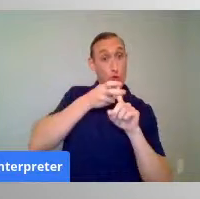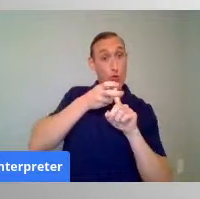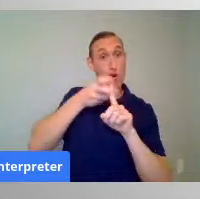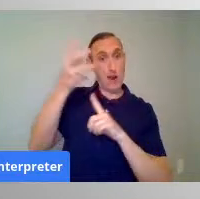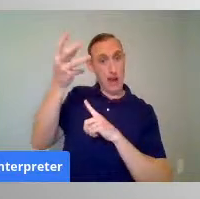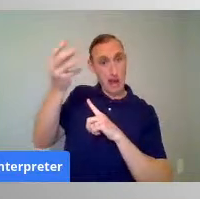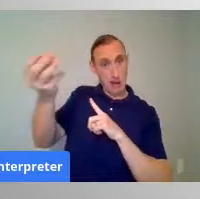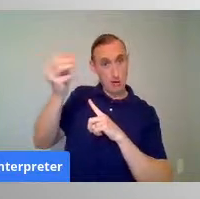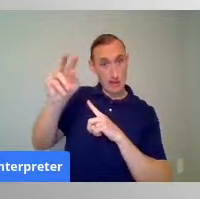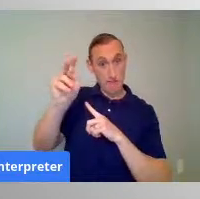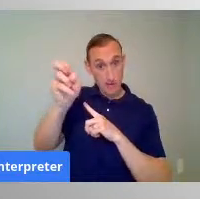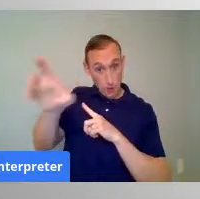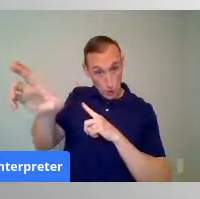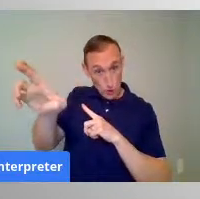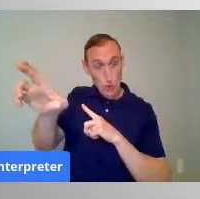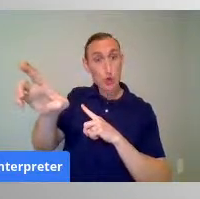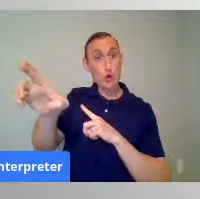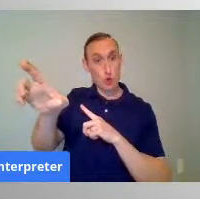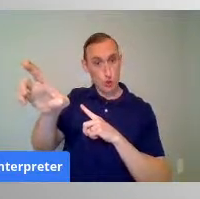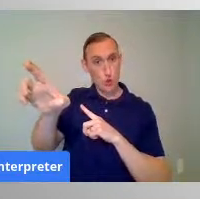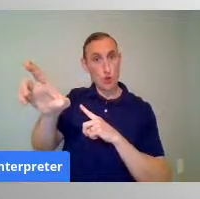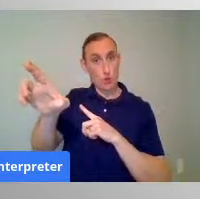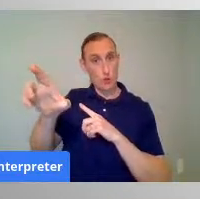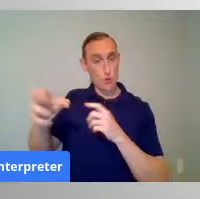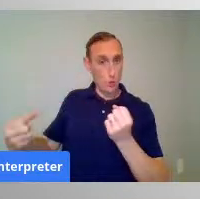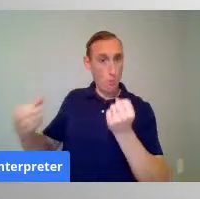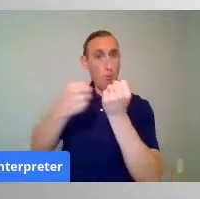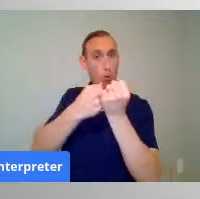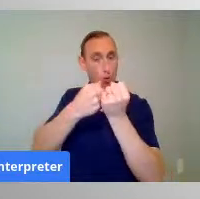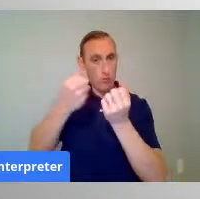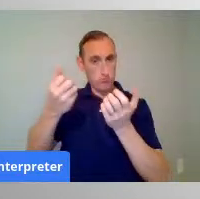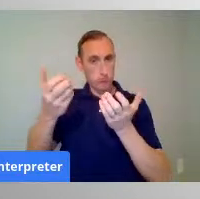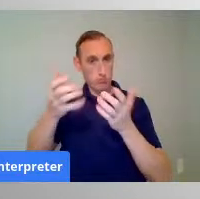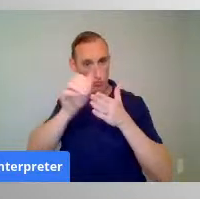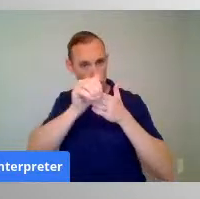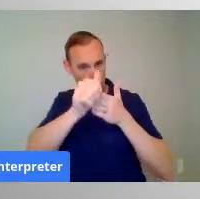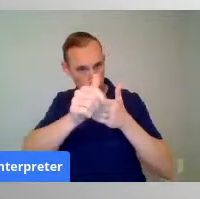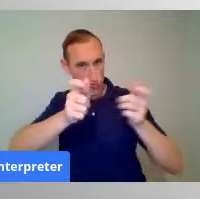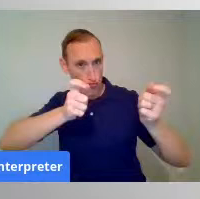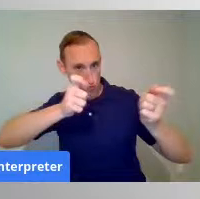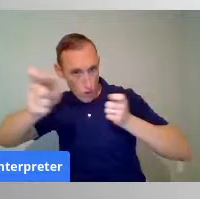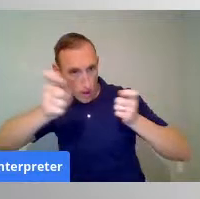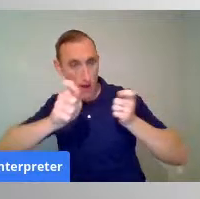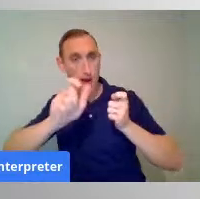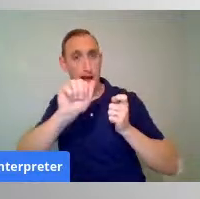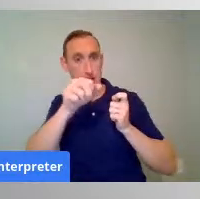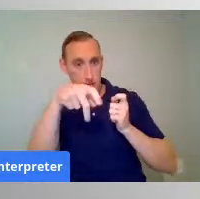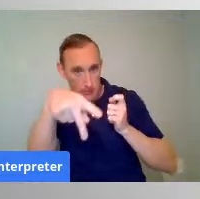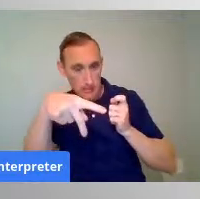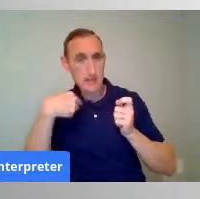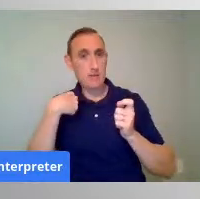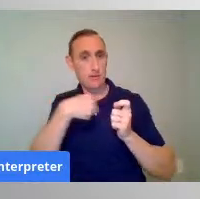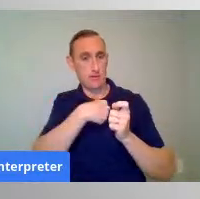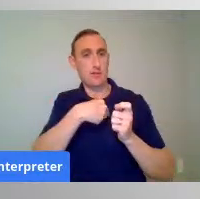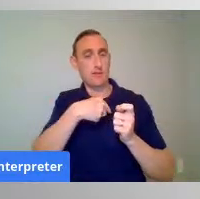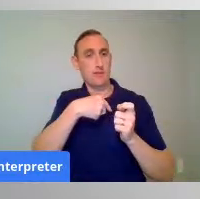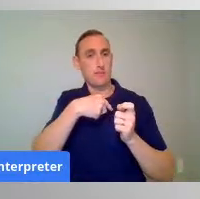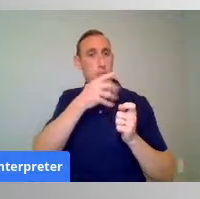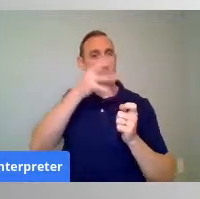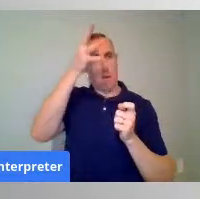just strapped and only able to pay that flat after school fee for their children to still have some enrichment